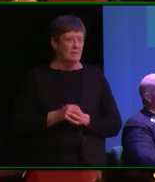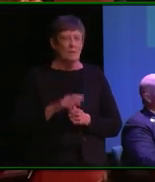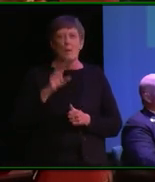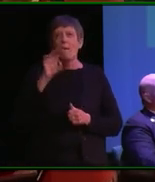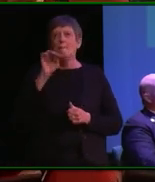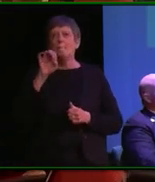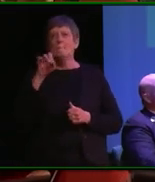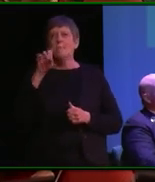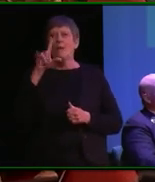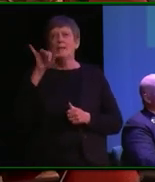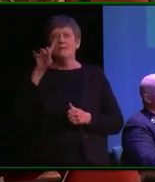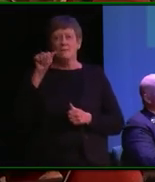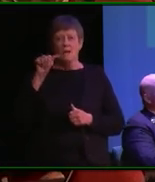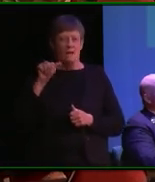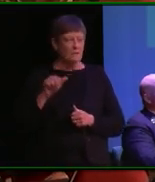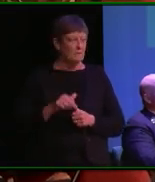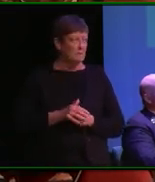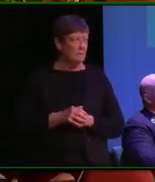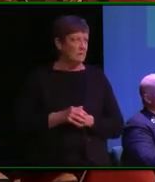Melinda Hernandez,